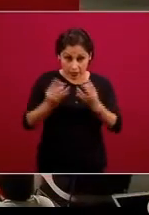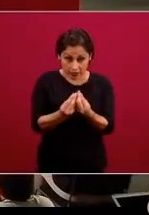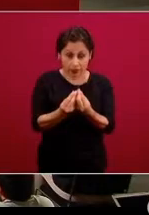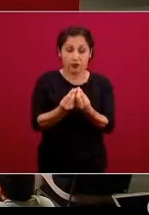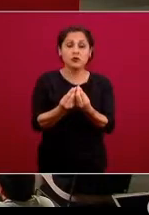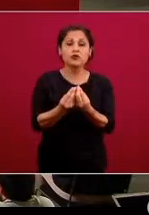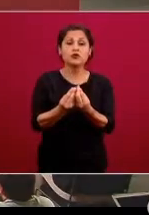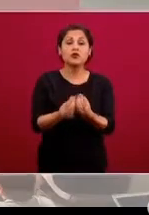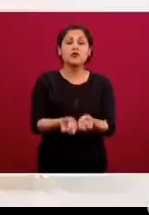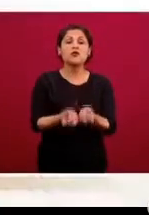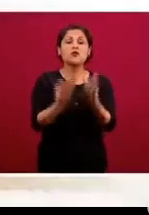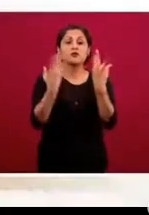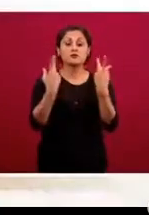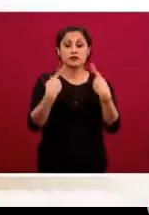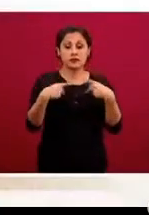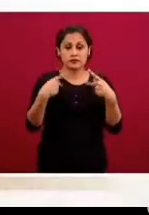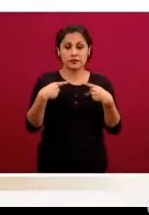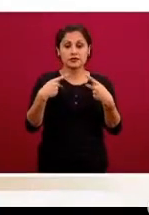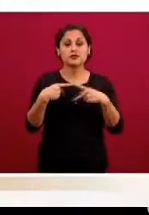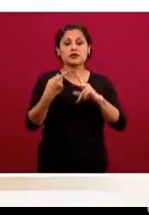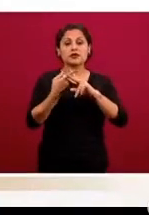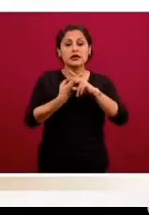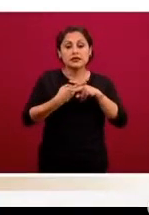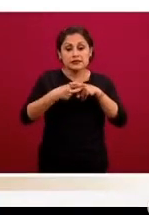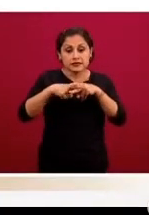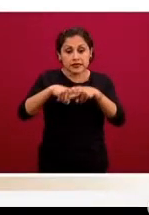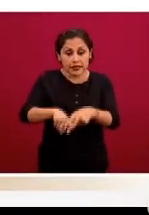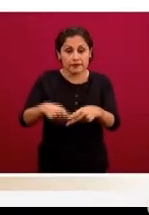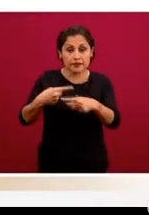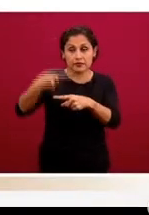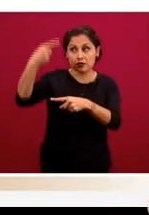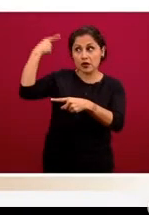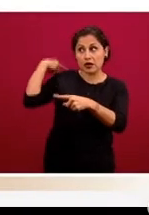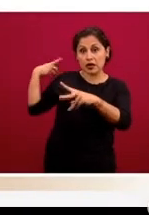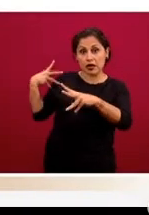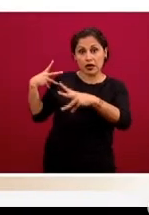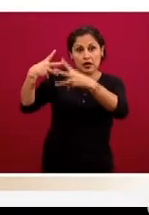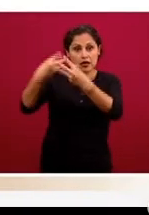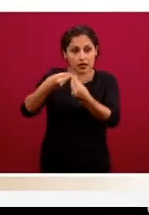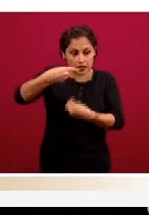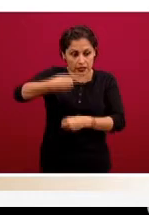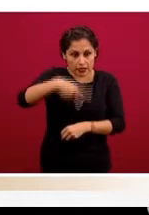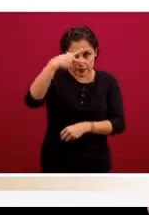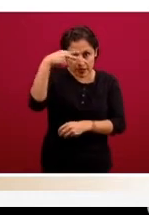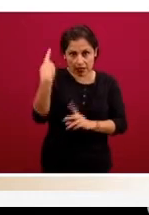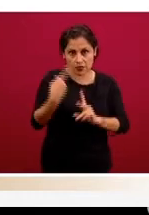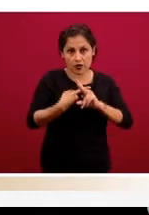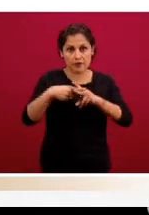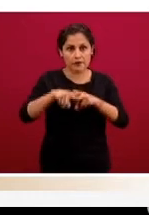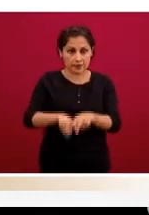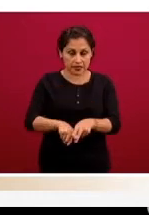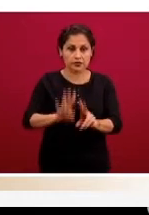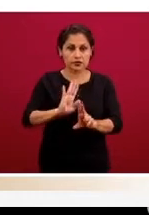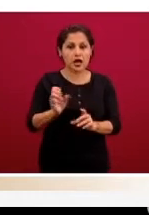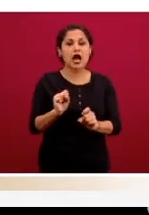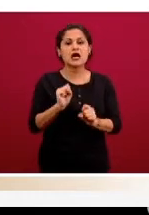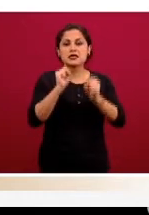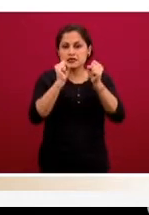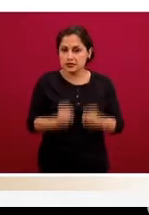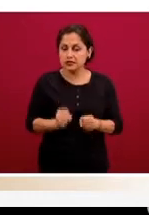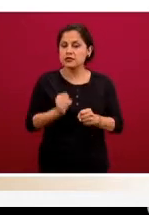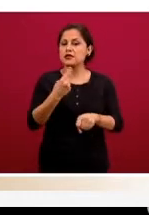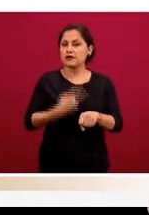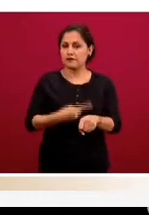This is starting from Mexico's first confirmed positive laboratory test. So we